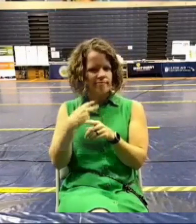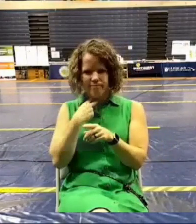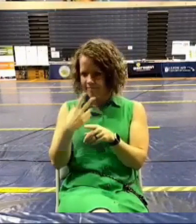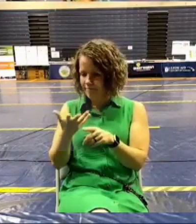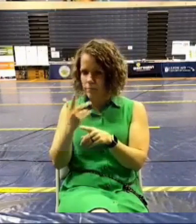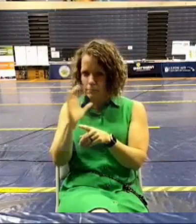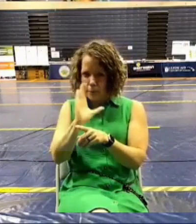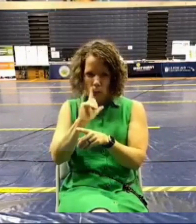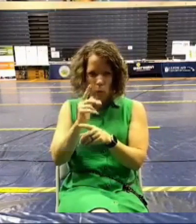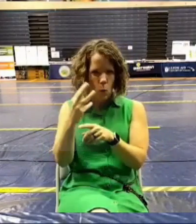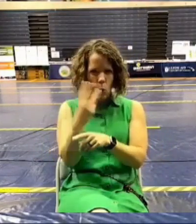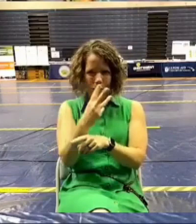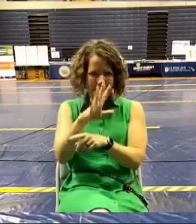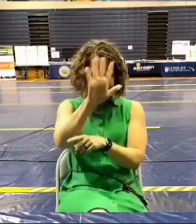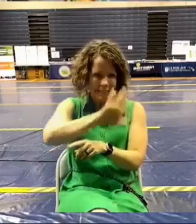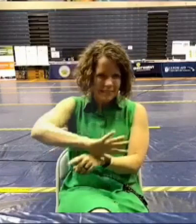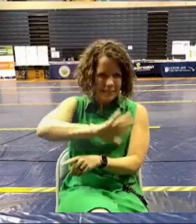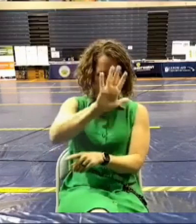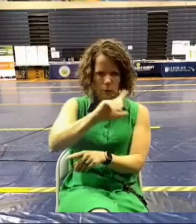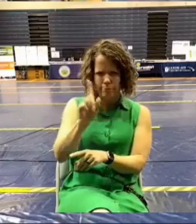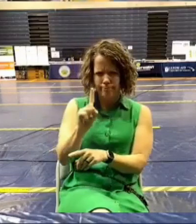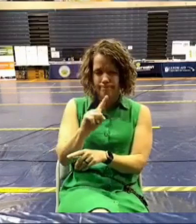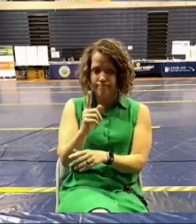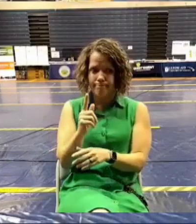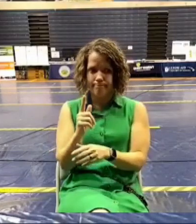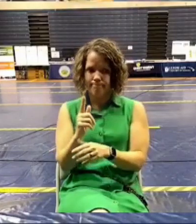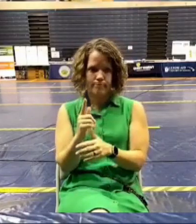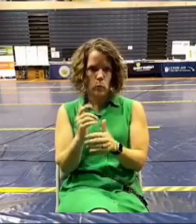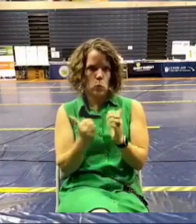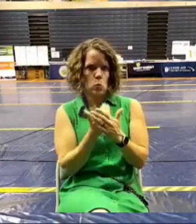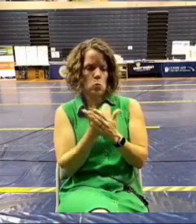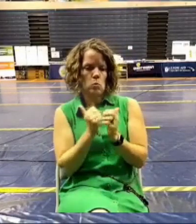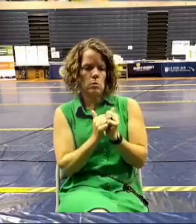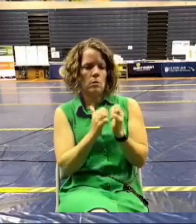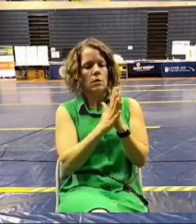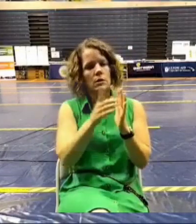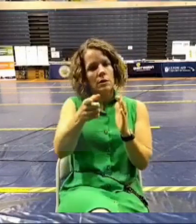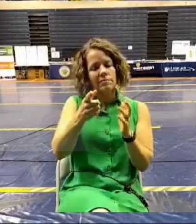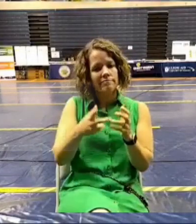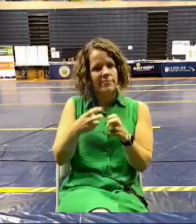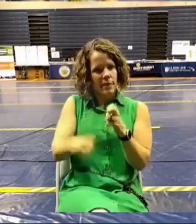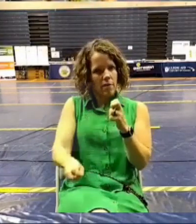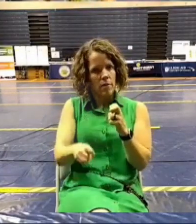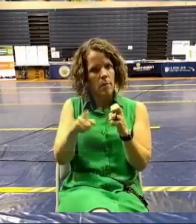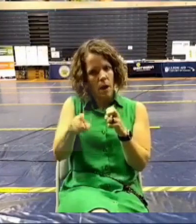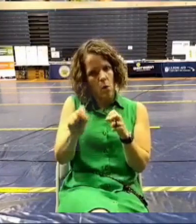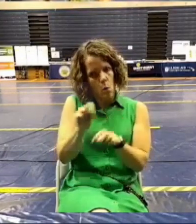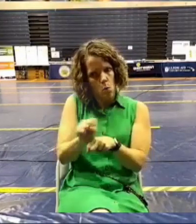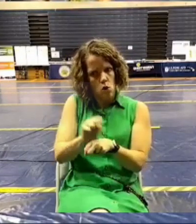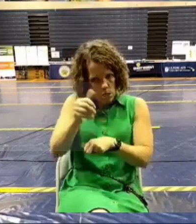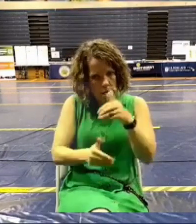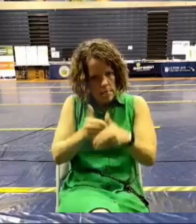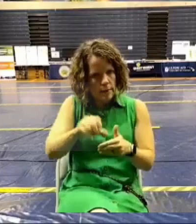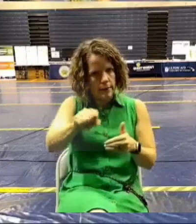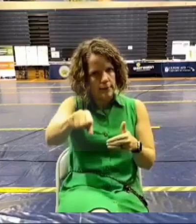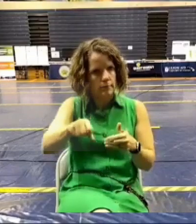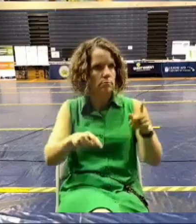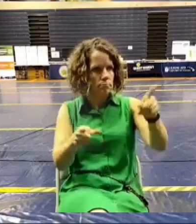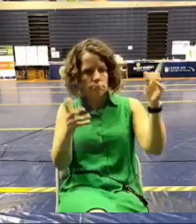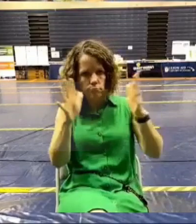west side, but as you can imagine, it's a difficult task, but they're trying to work through it.